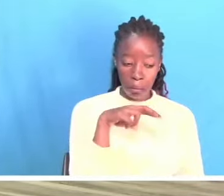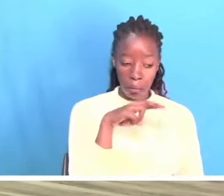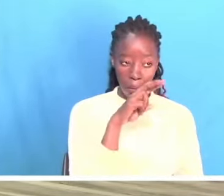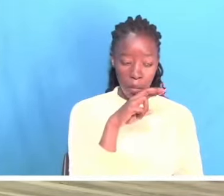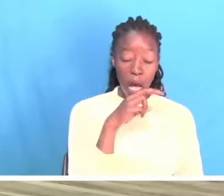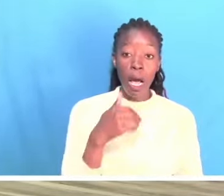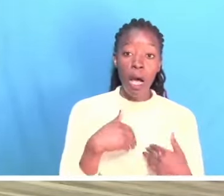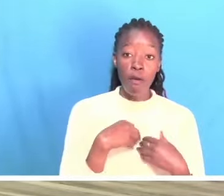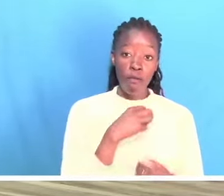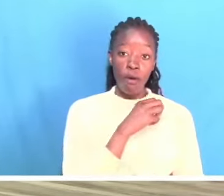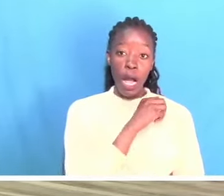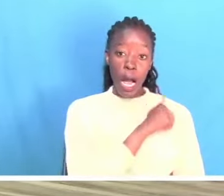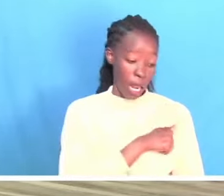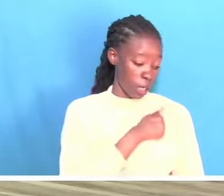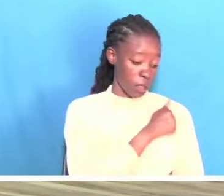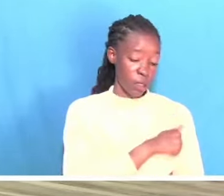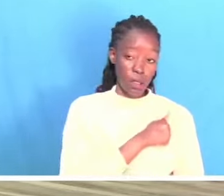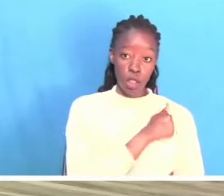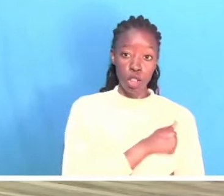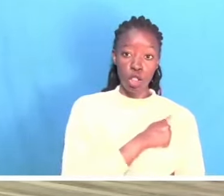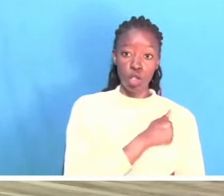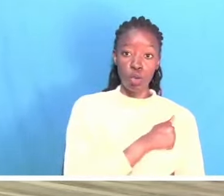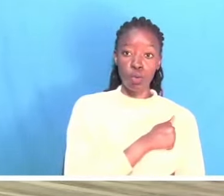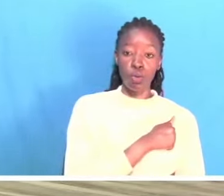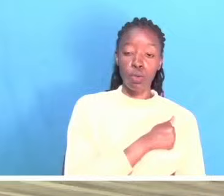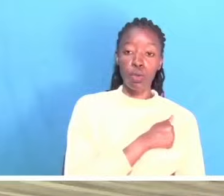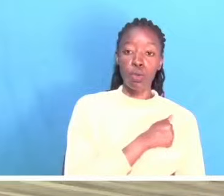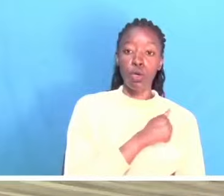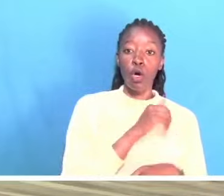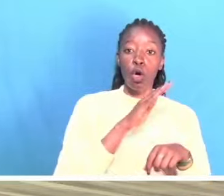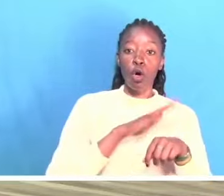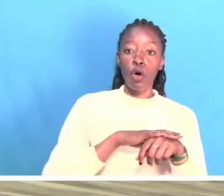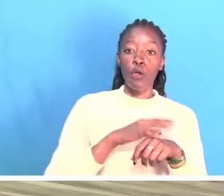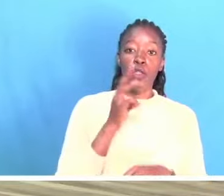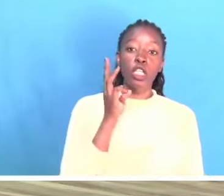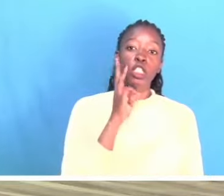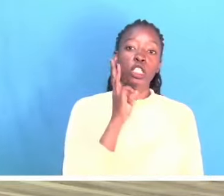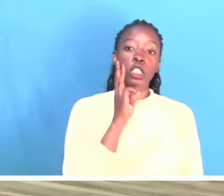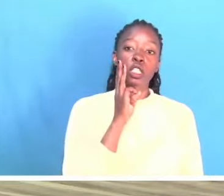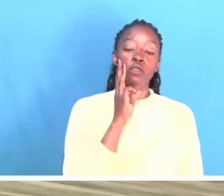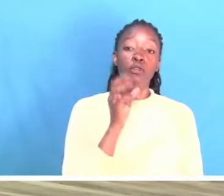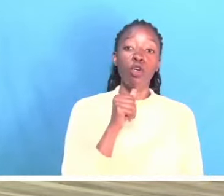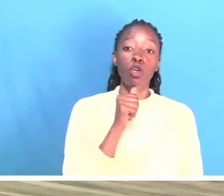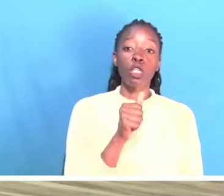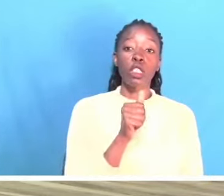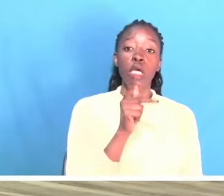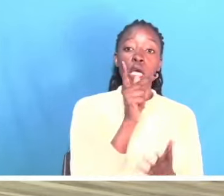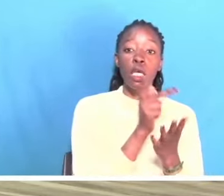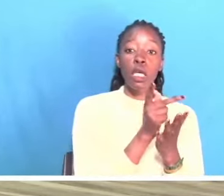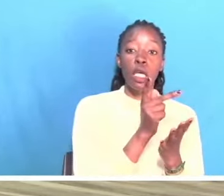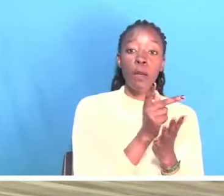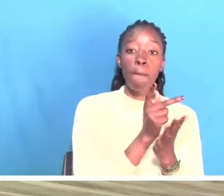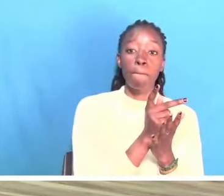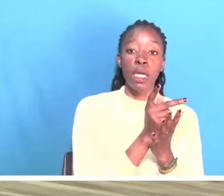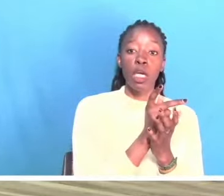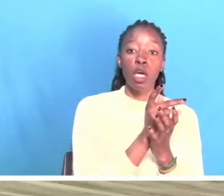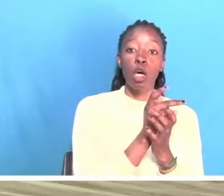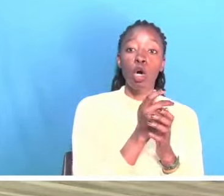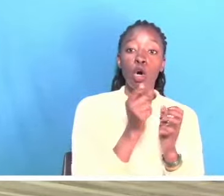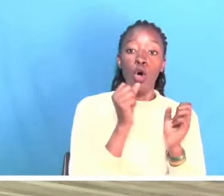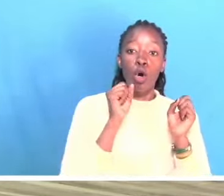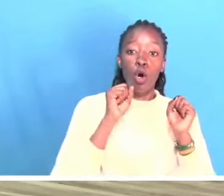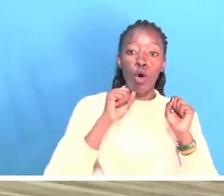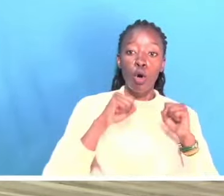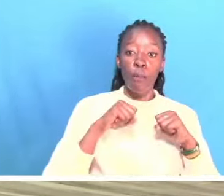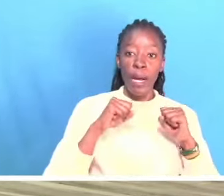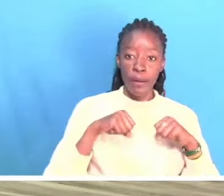down on the Gentiles for not keeping the demands of the Mosaic law. Yet, even as the custodians of the law